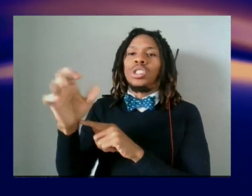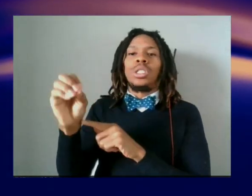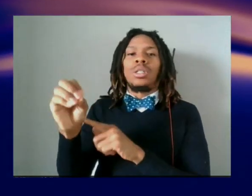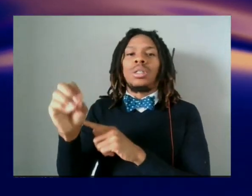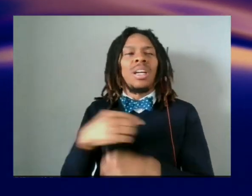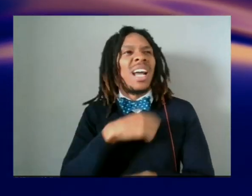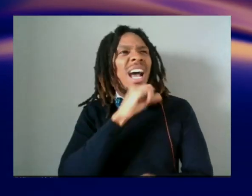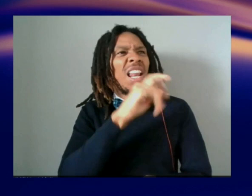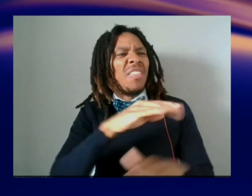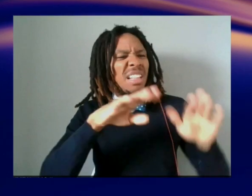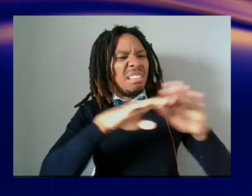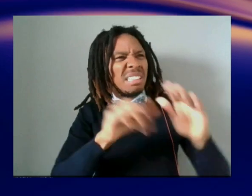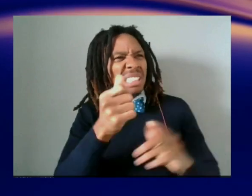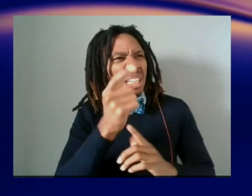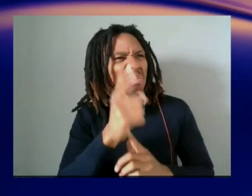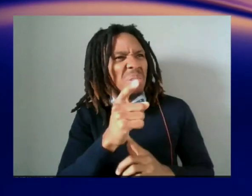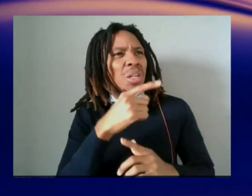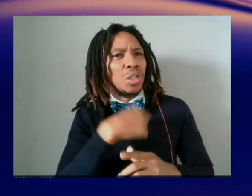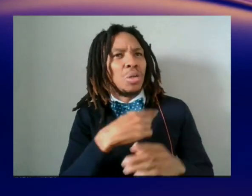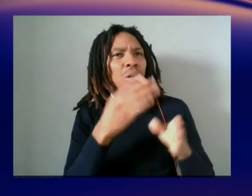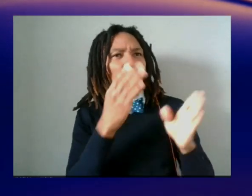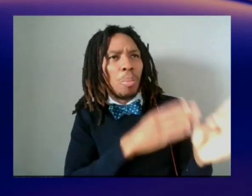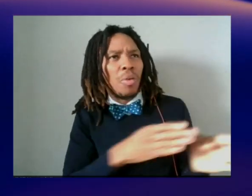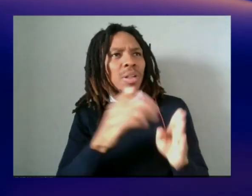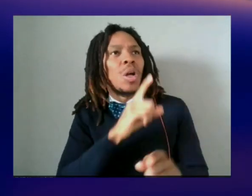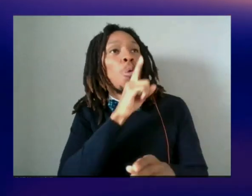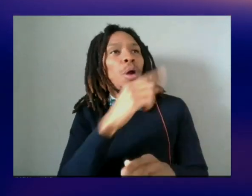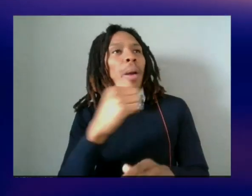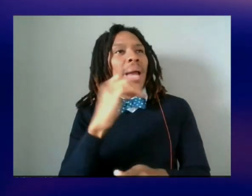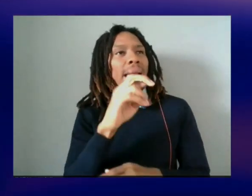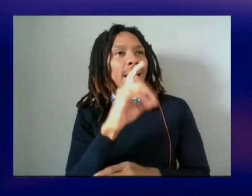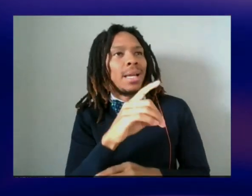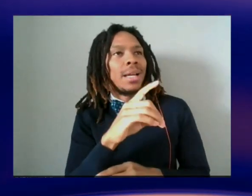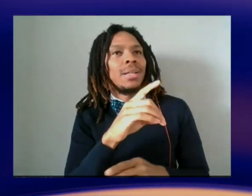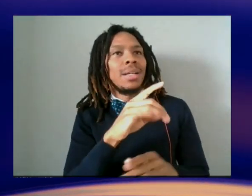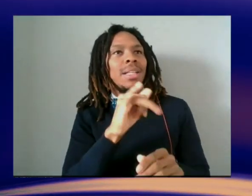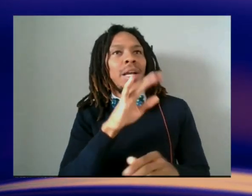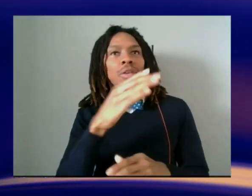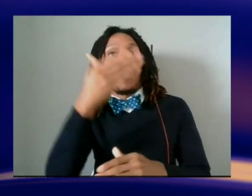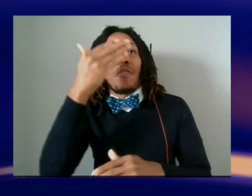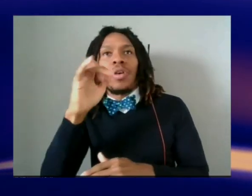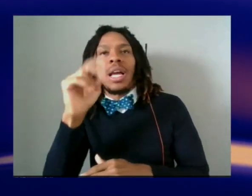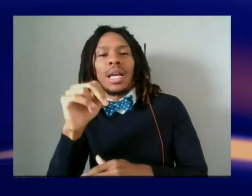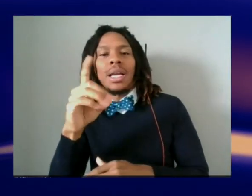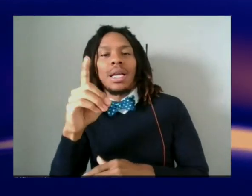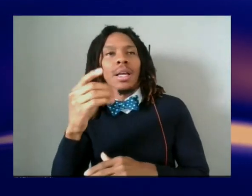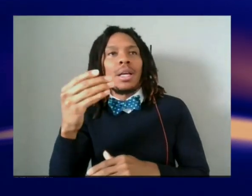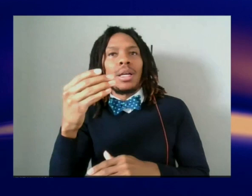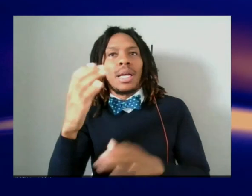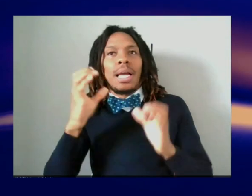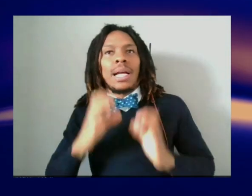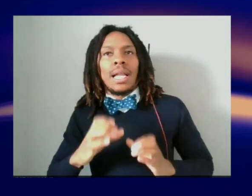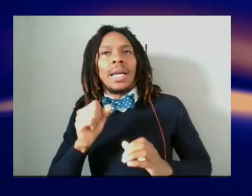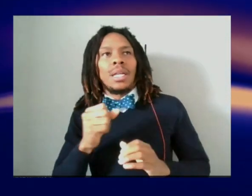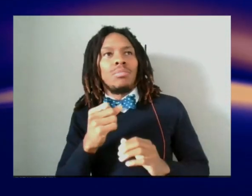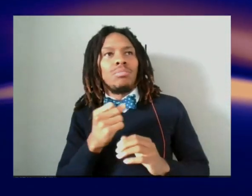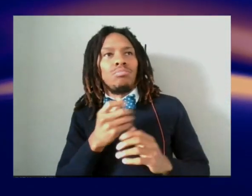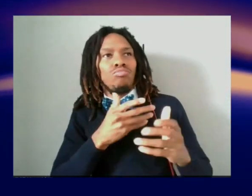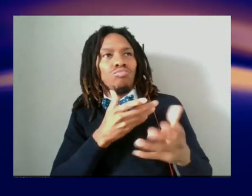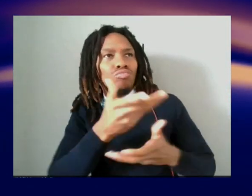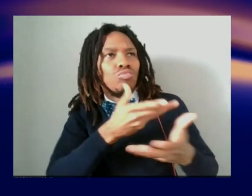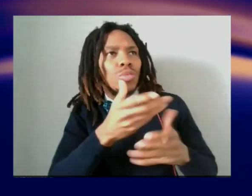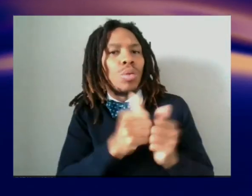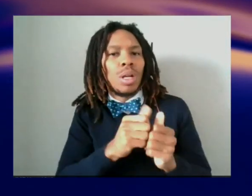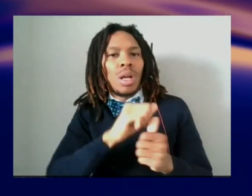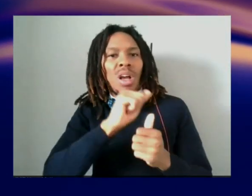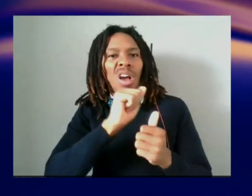10 minutes, you actually provisioned a real back end that your front end, mobile client could speak to, right? Yep, all that's through right. 3